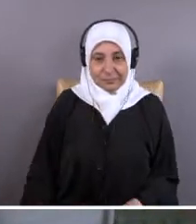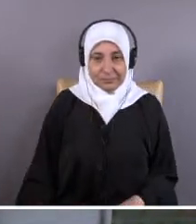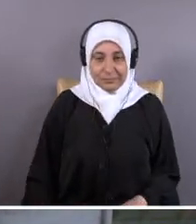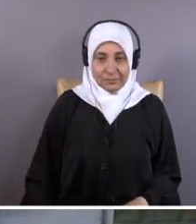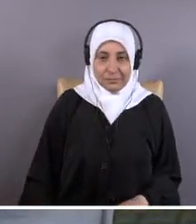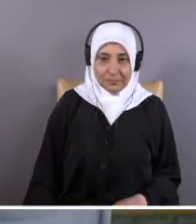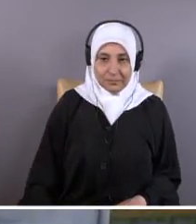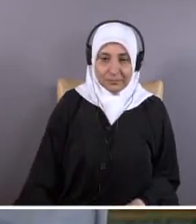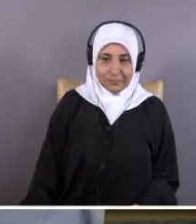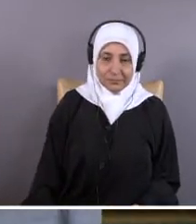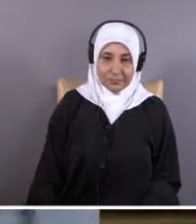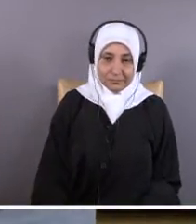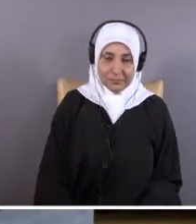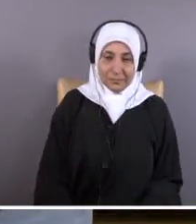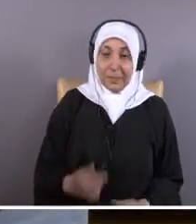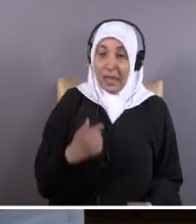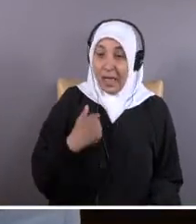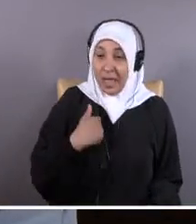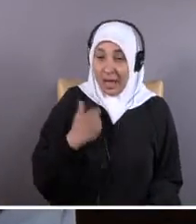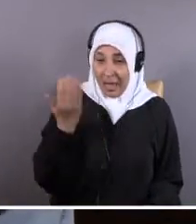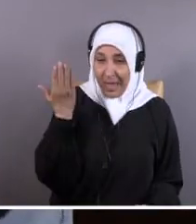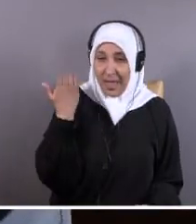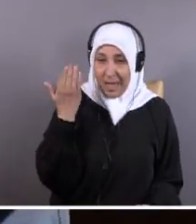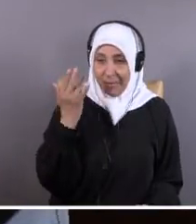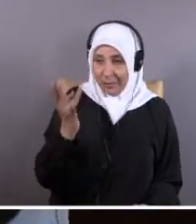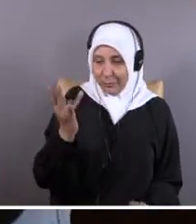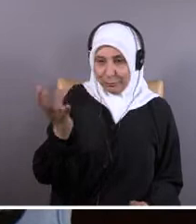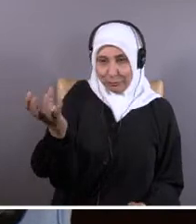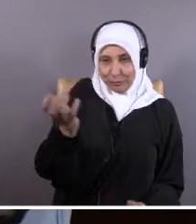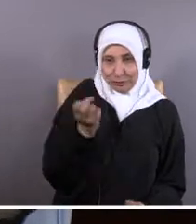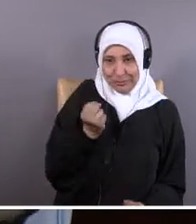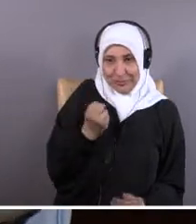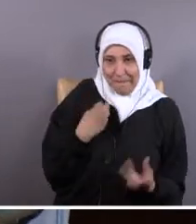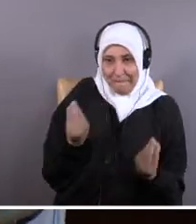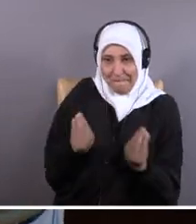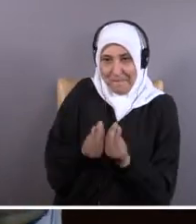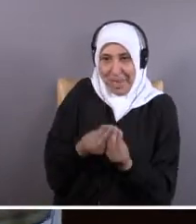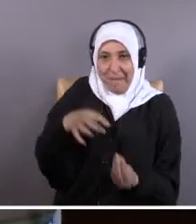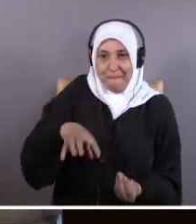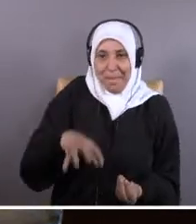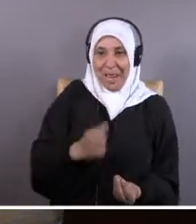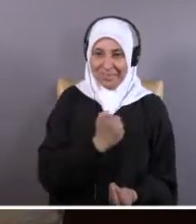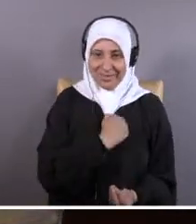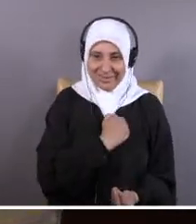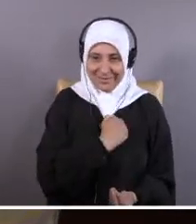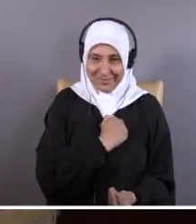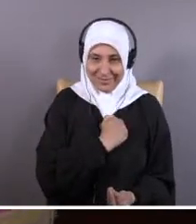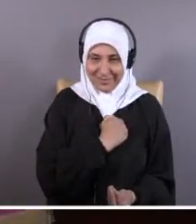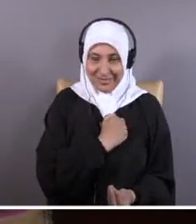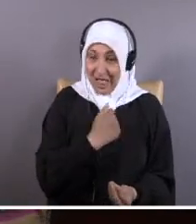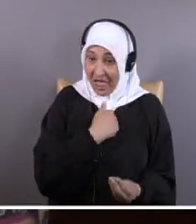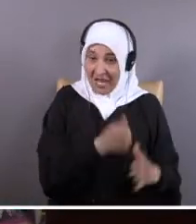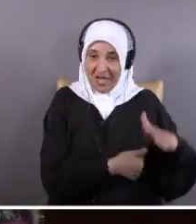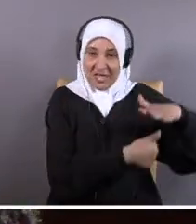when I first brought my wife back to my country. I was a chief.